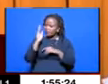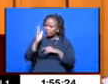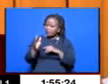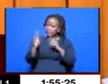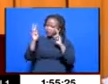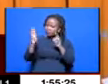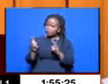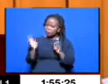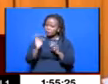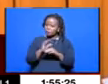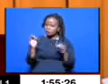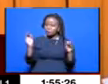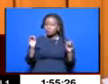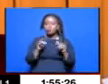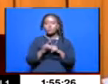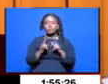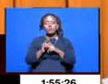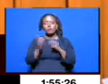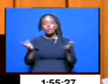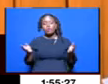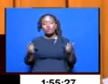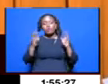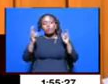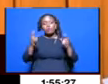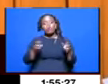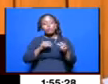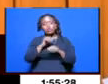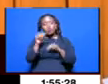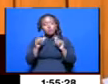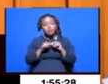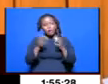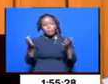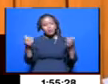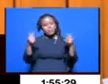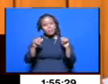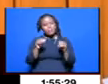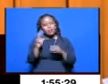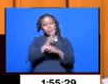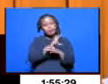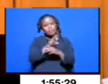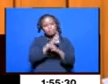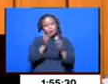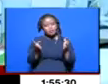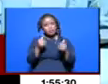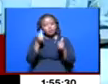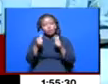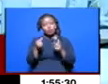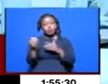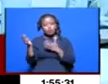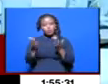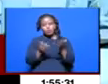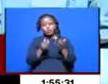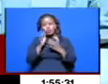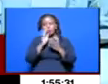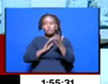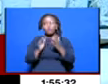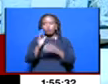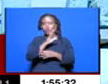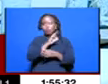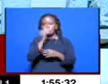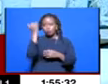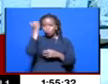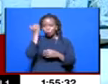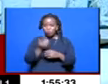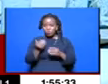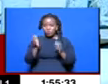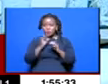also the issue of its applicability was not before the court. I just want to